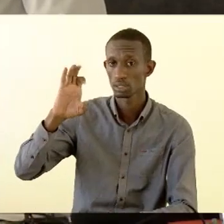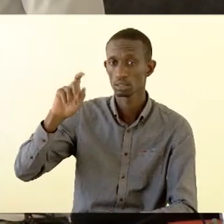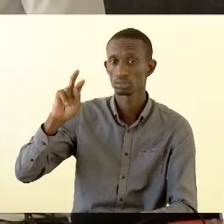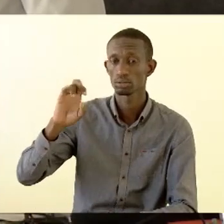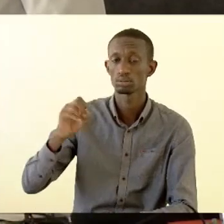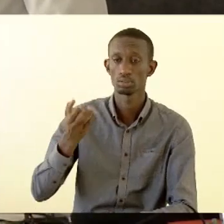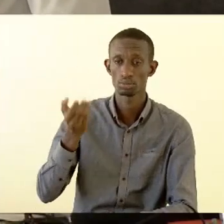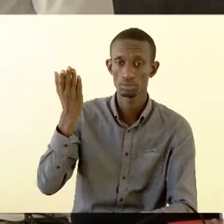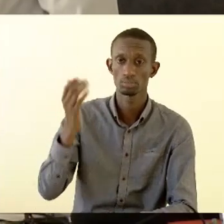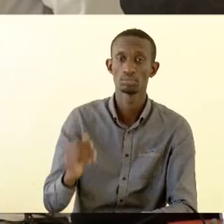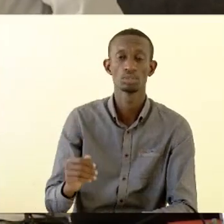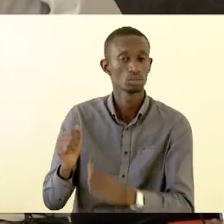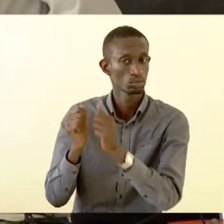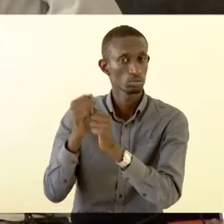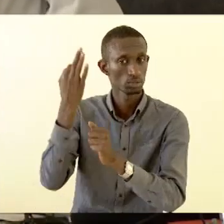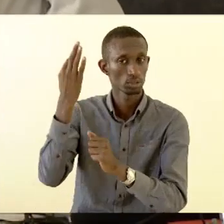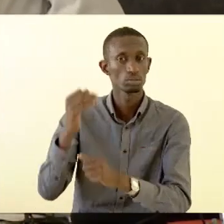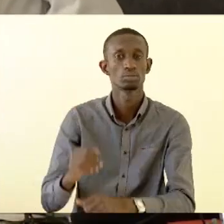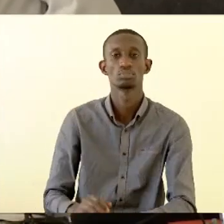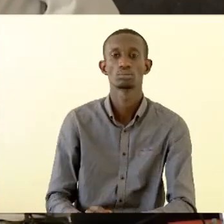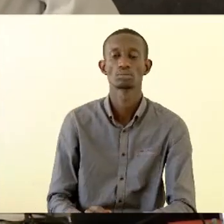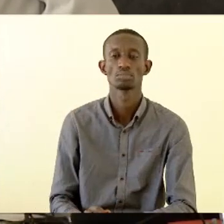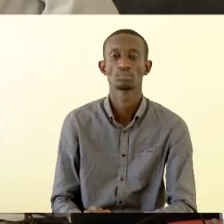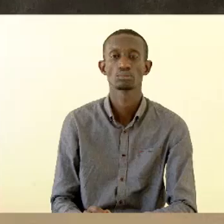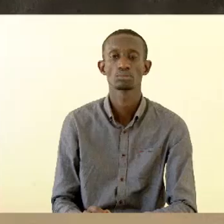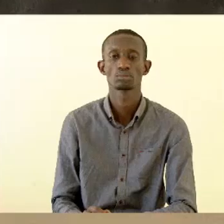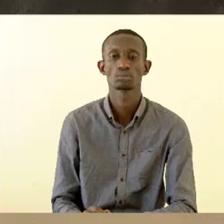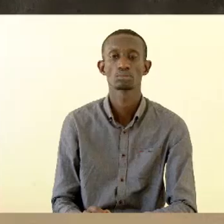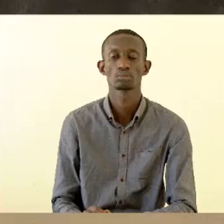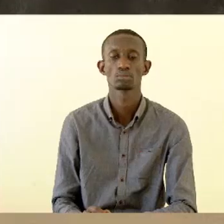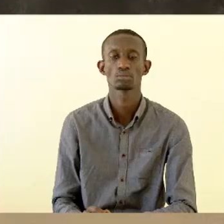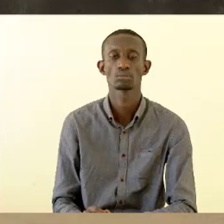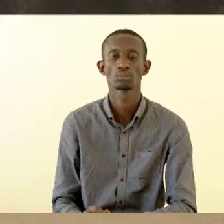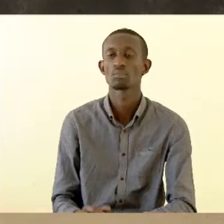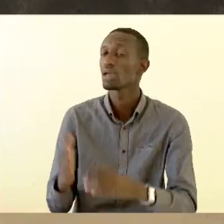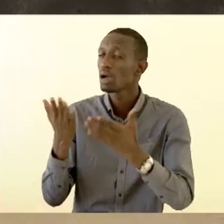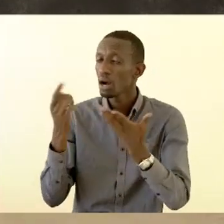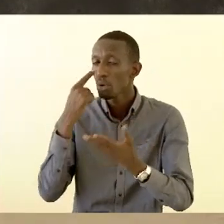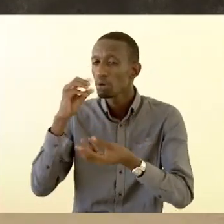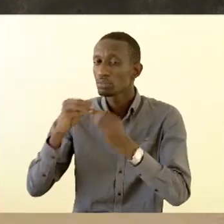we have 13. How do we get the neutrons?